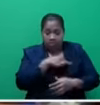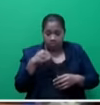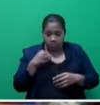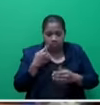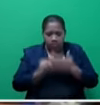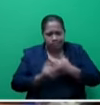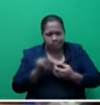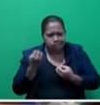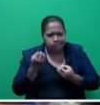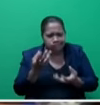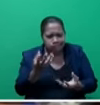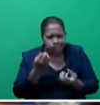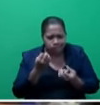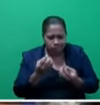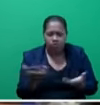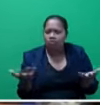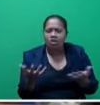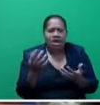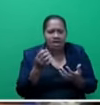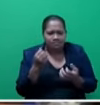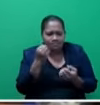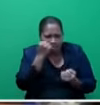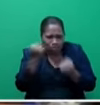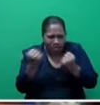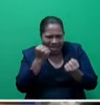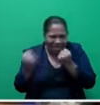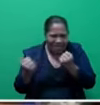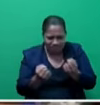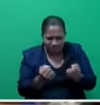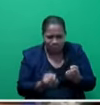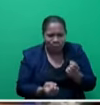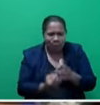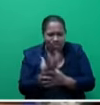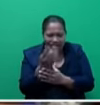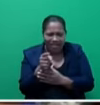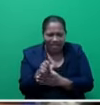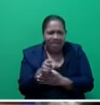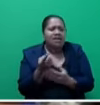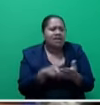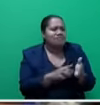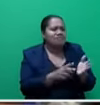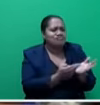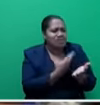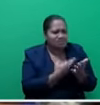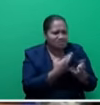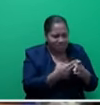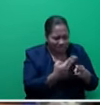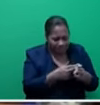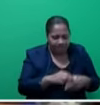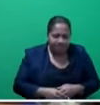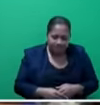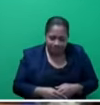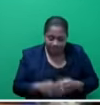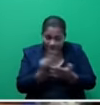in the sugarcane growing areas, non-sugar areas, and community-based rice farming. Recently, a rice consultation program